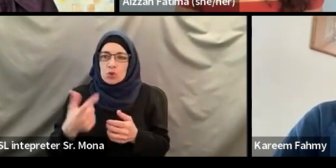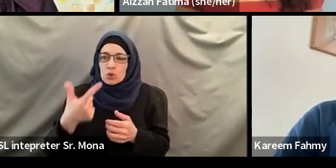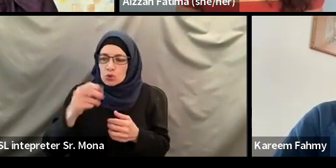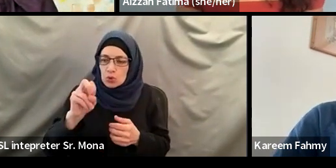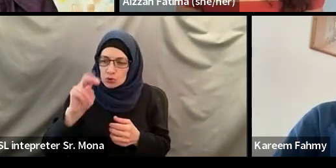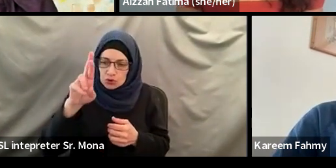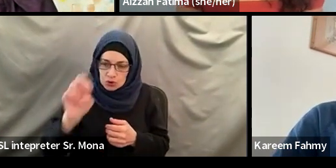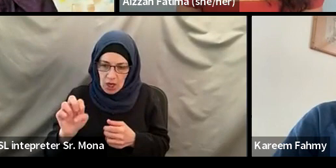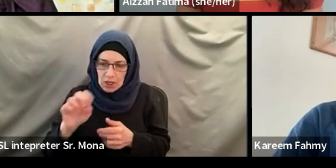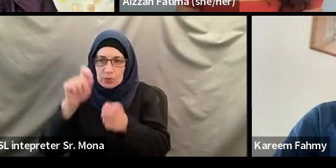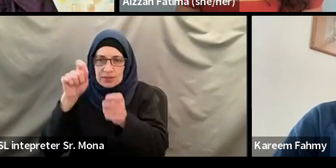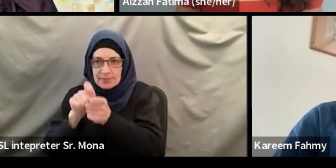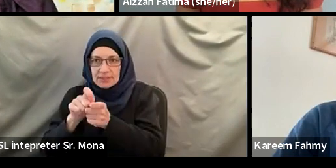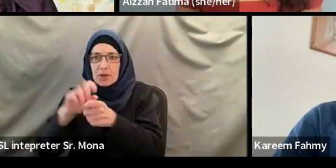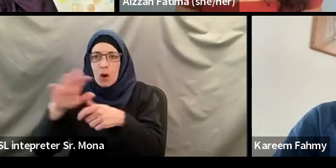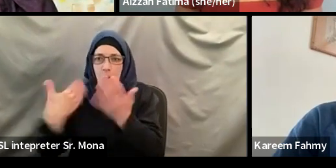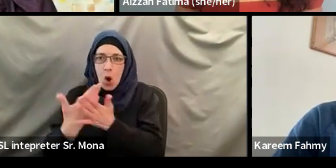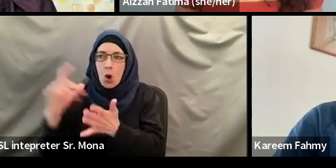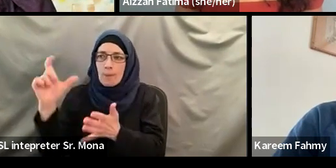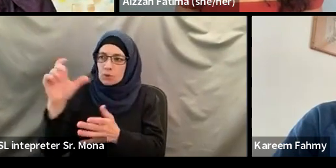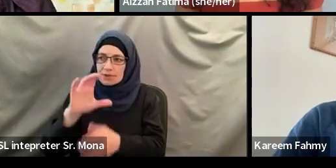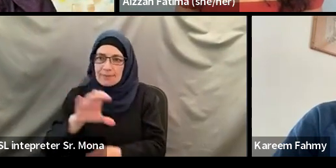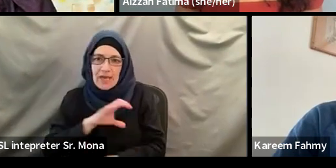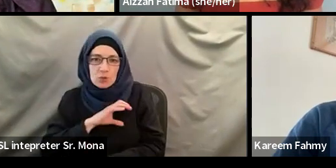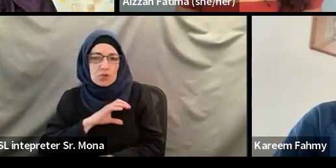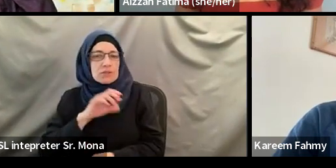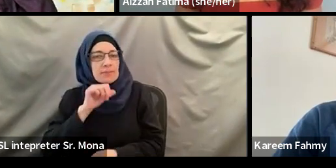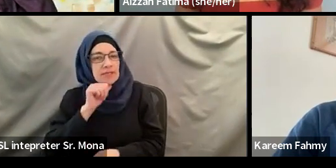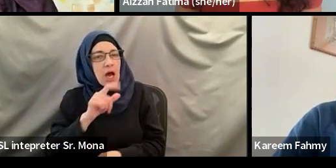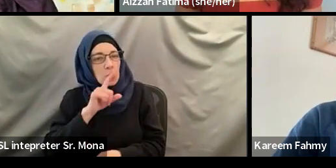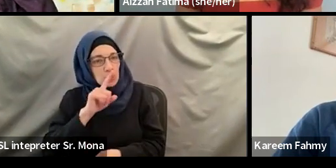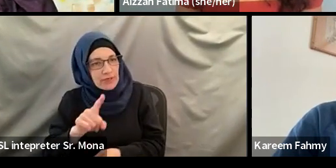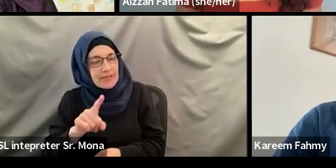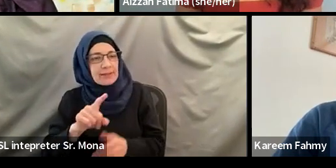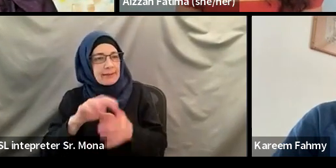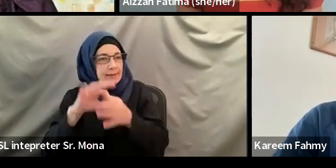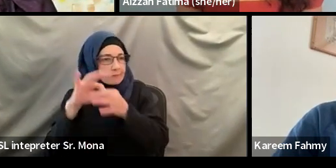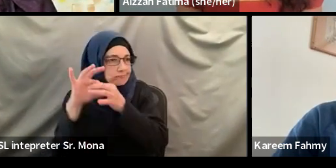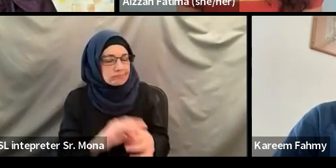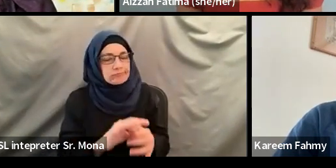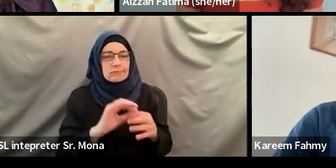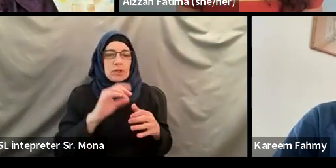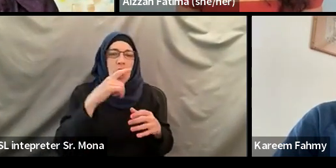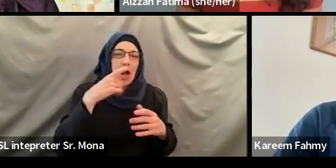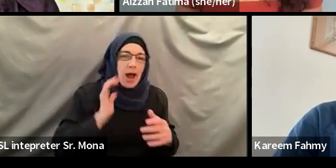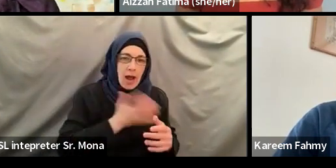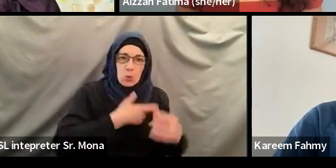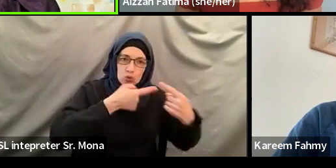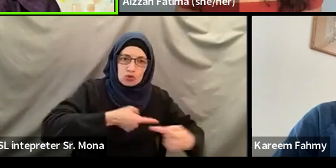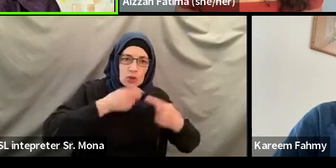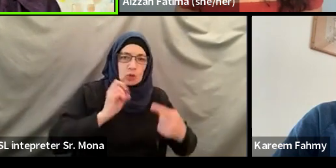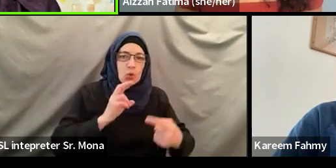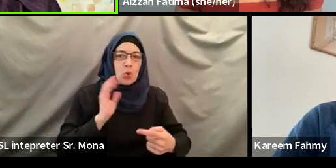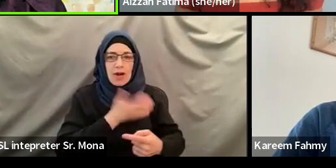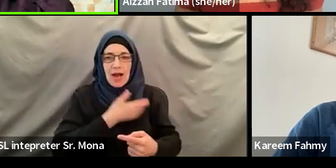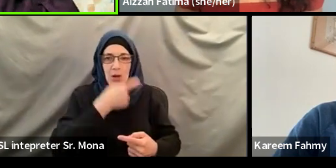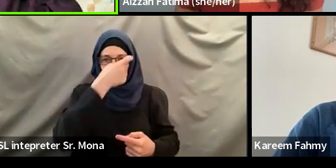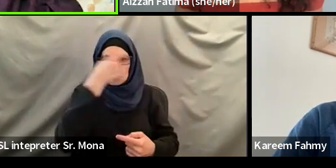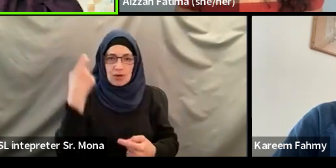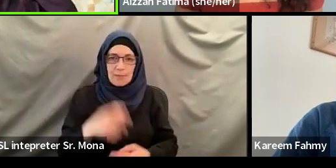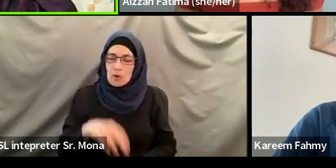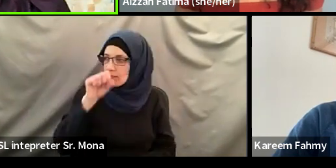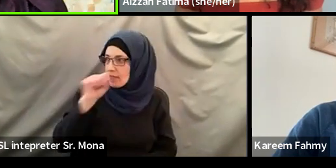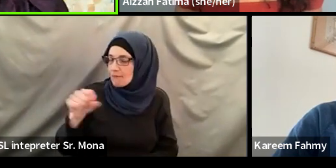specific Muslim, all Muslim characters, but has nothing to do with our struggle or our trauma. Love it.